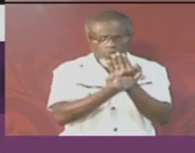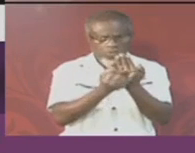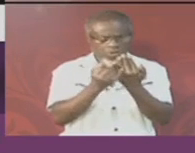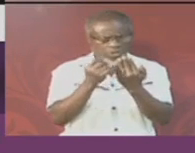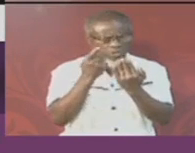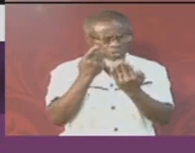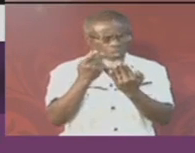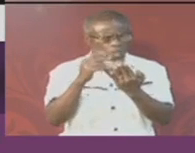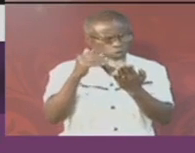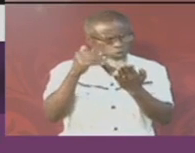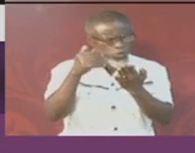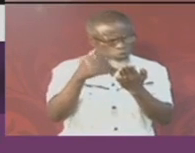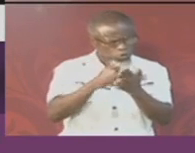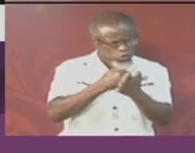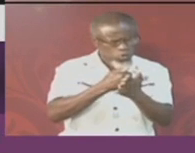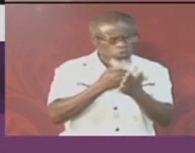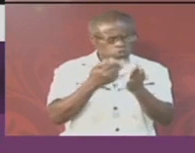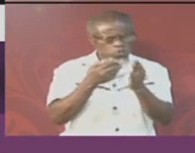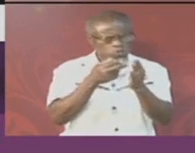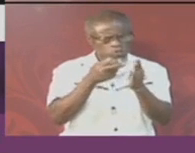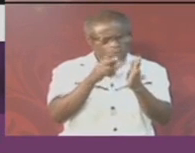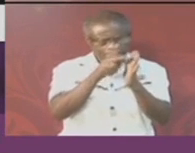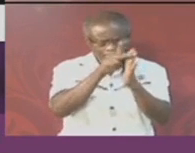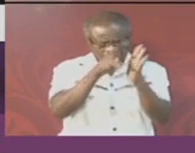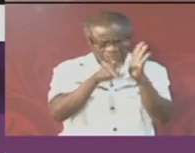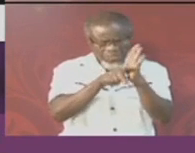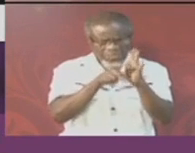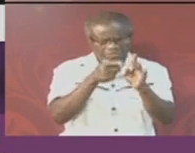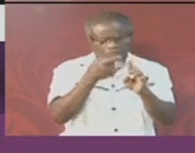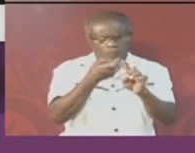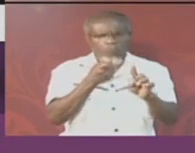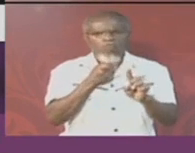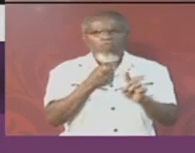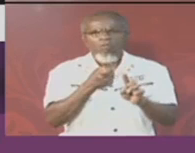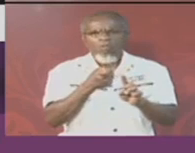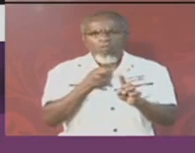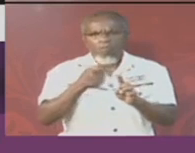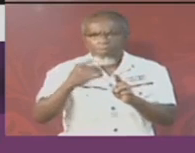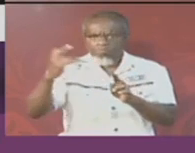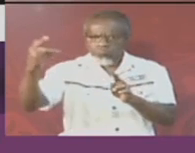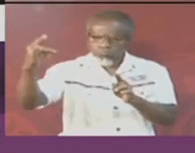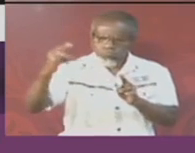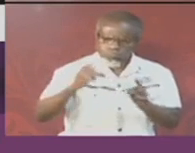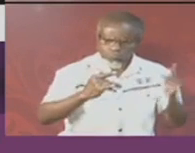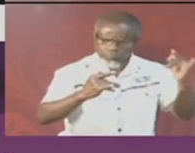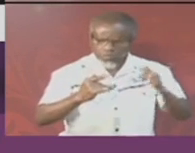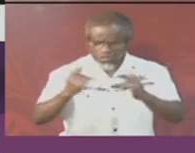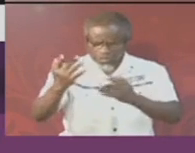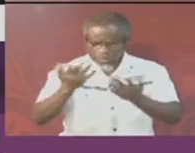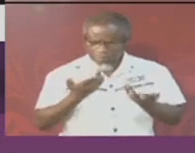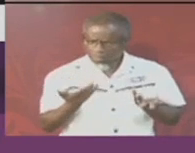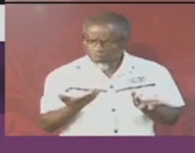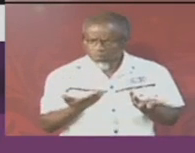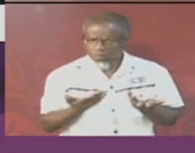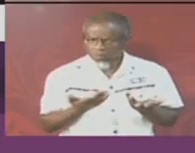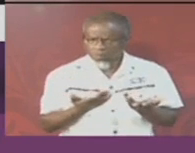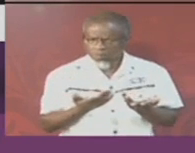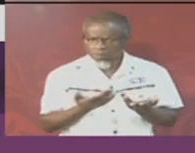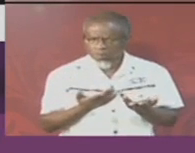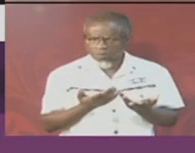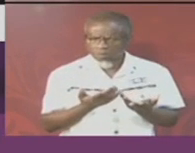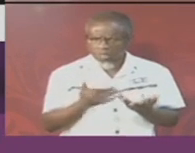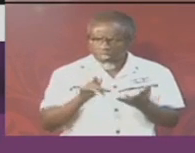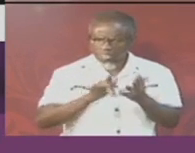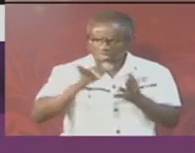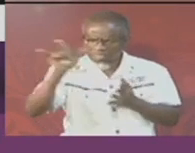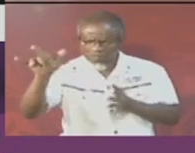for exemptions was launched, and there was an impression that it would be a little bit more streamlined, but, and we are seeing that people are being repatriated,